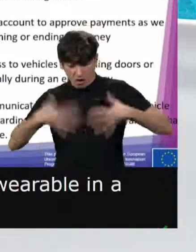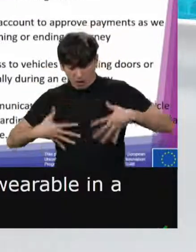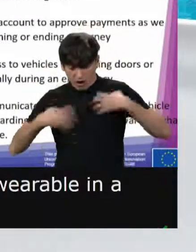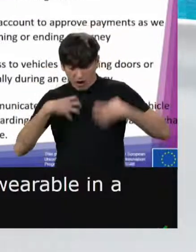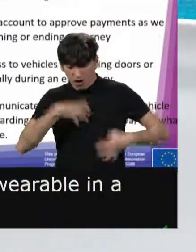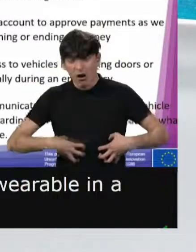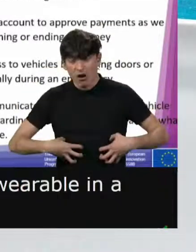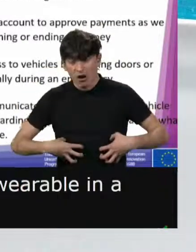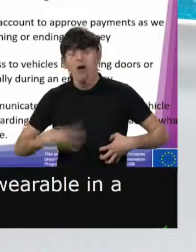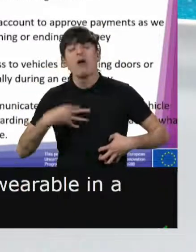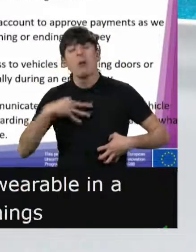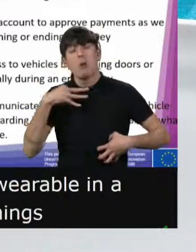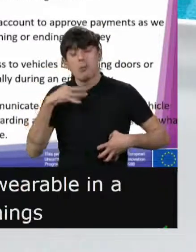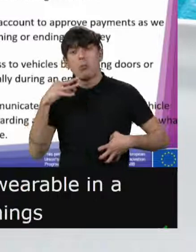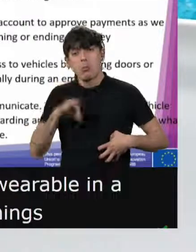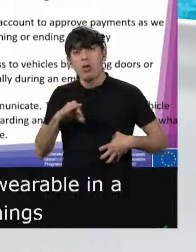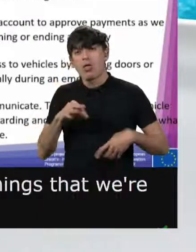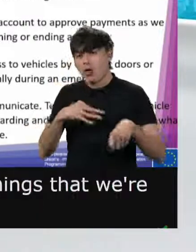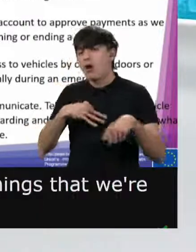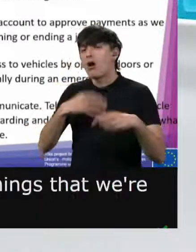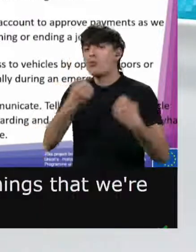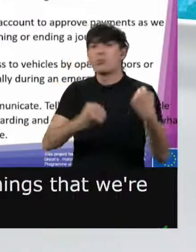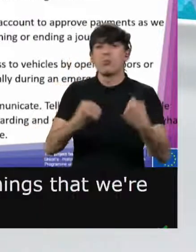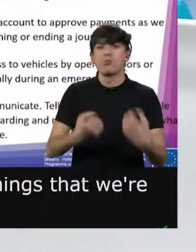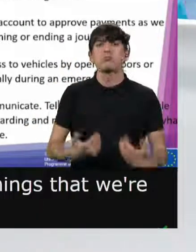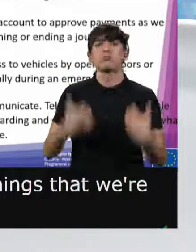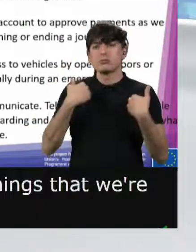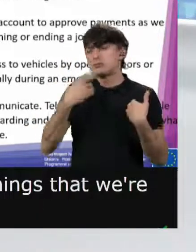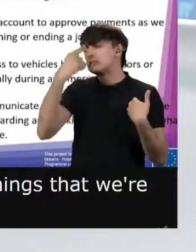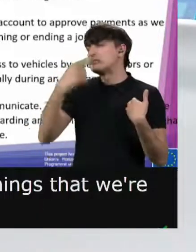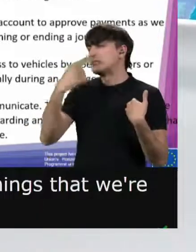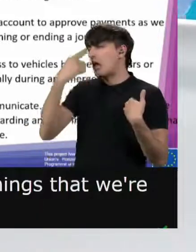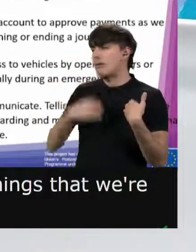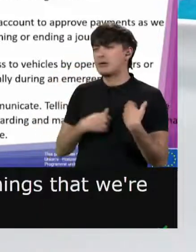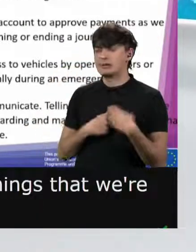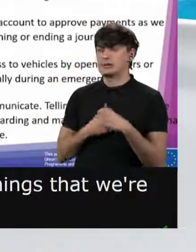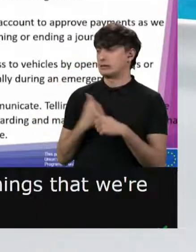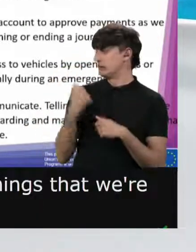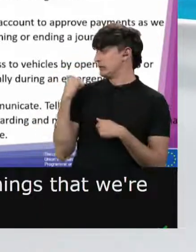things that we're seeing more and more in our daily lives, whether